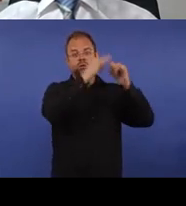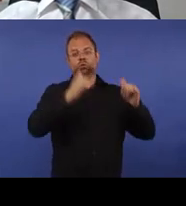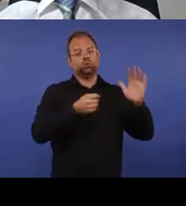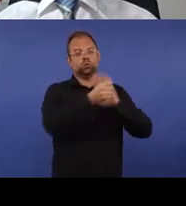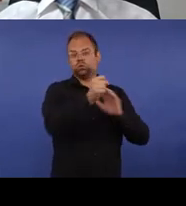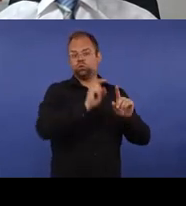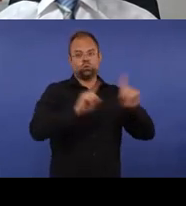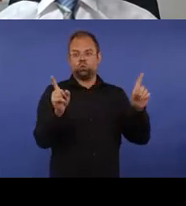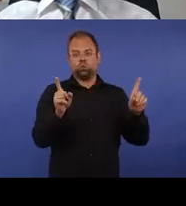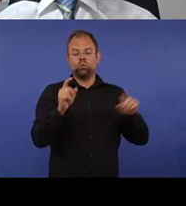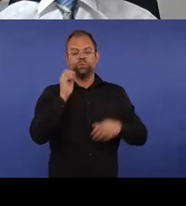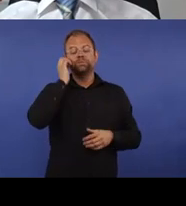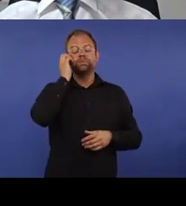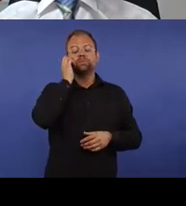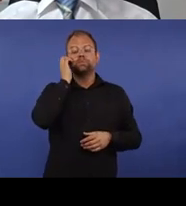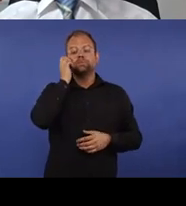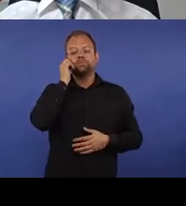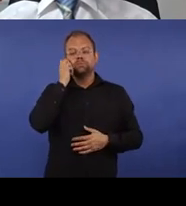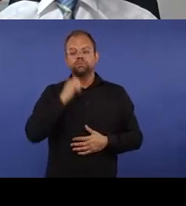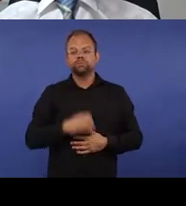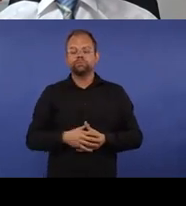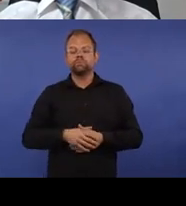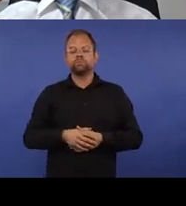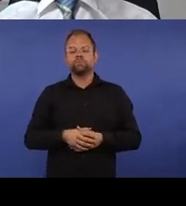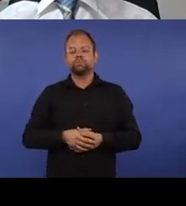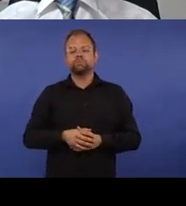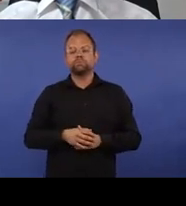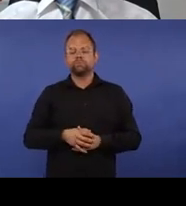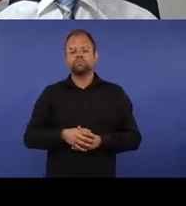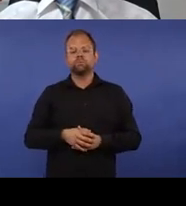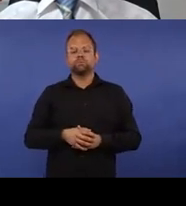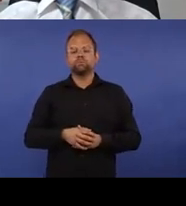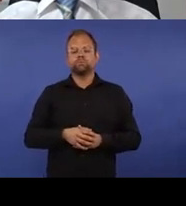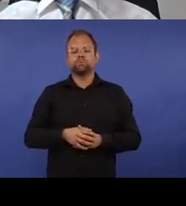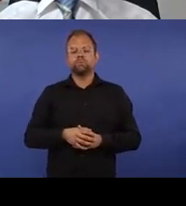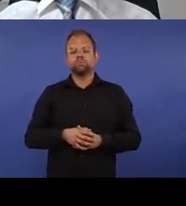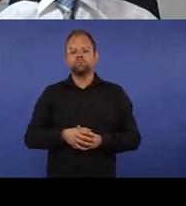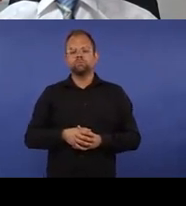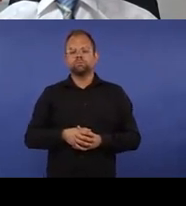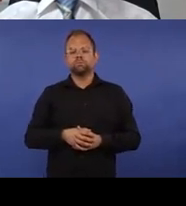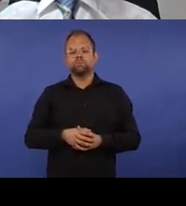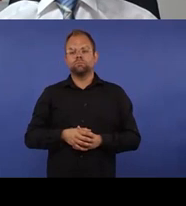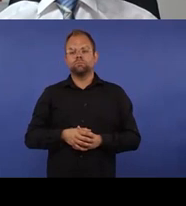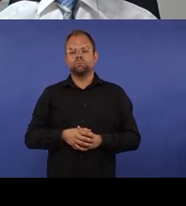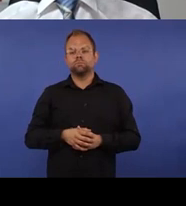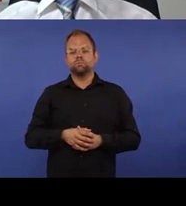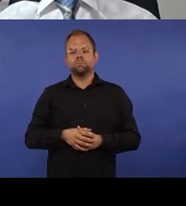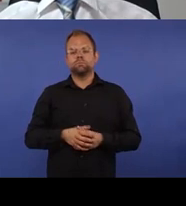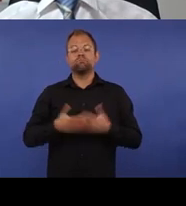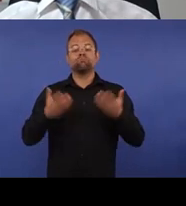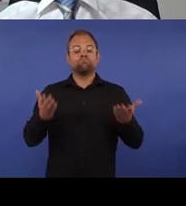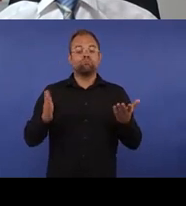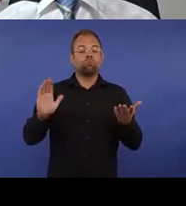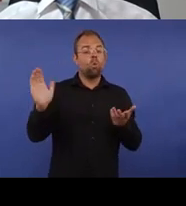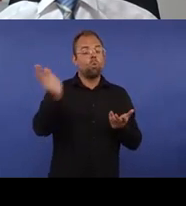being controlled by others feels like, let us use this to raise our voice for the institutionalization